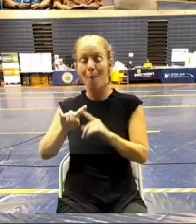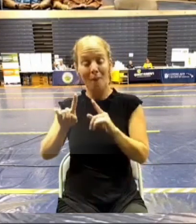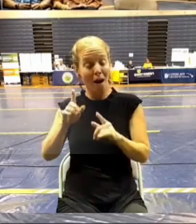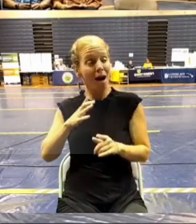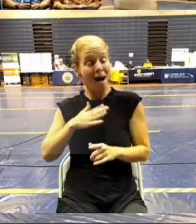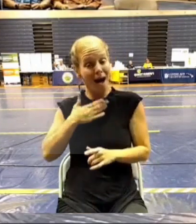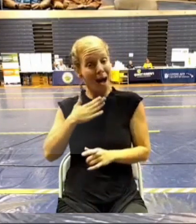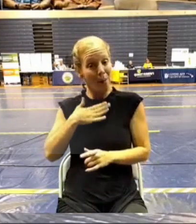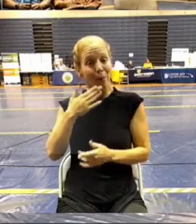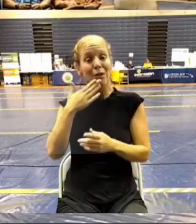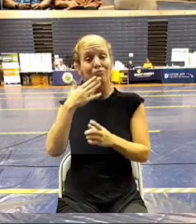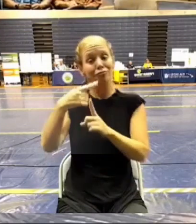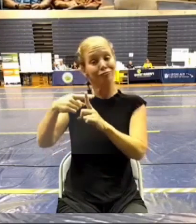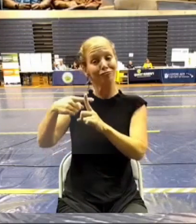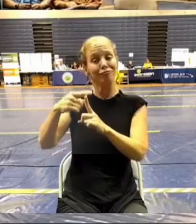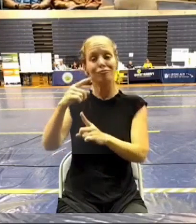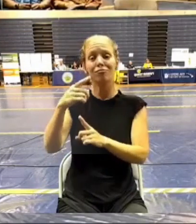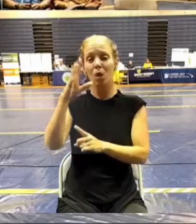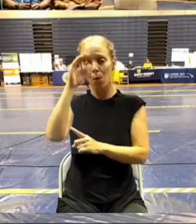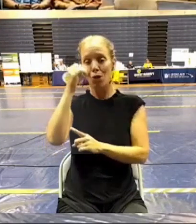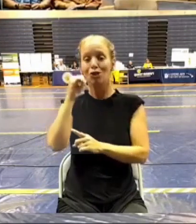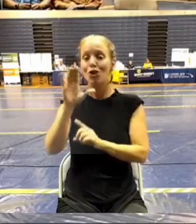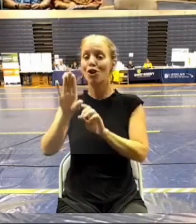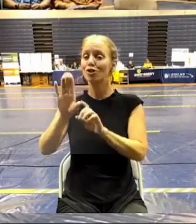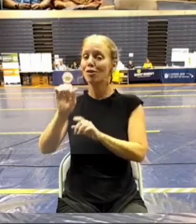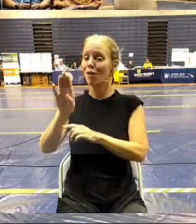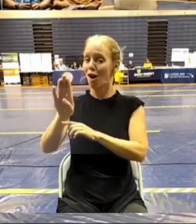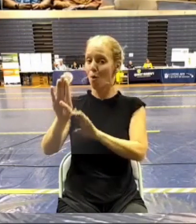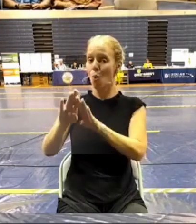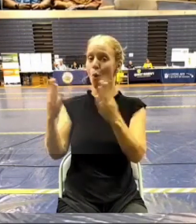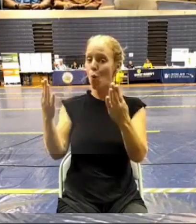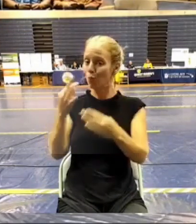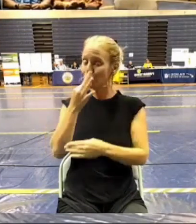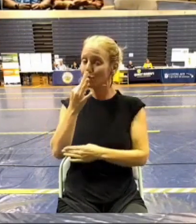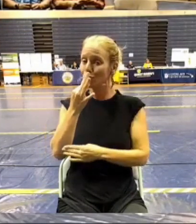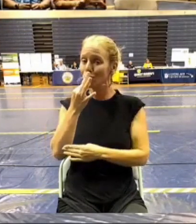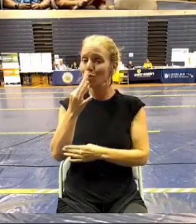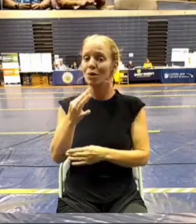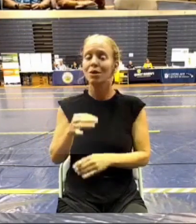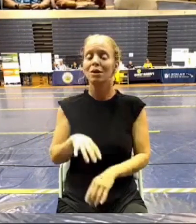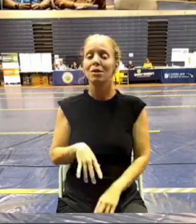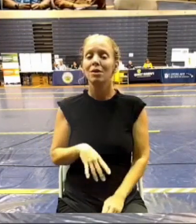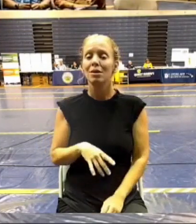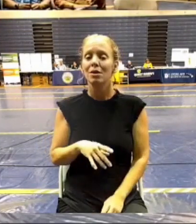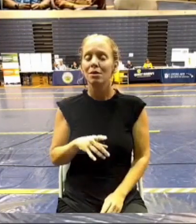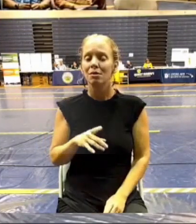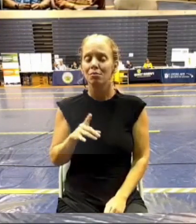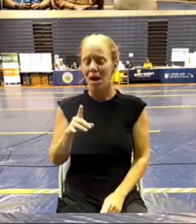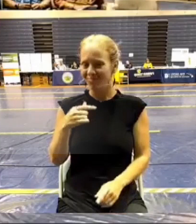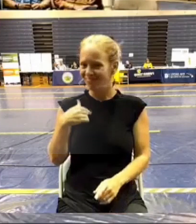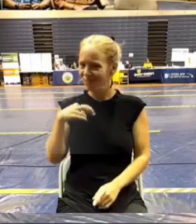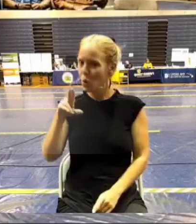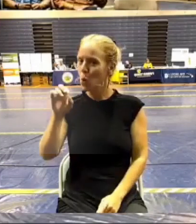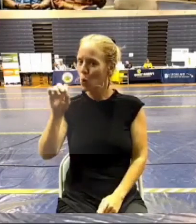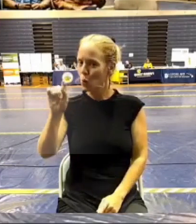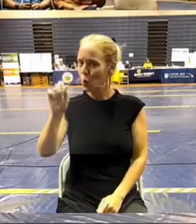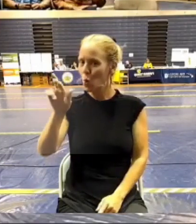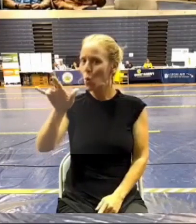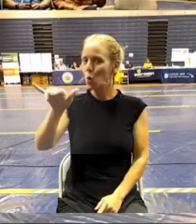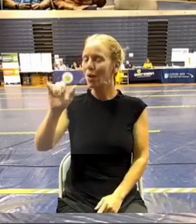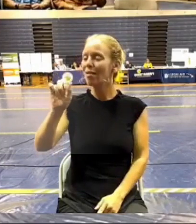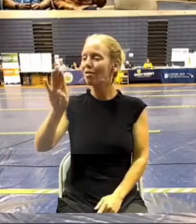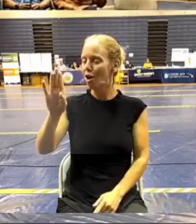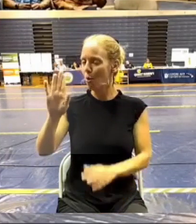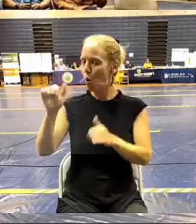will be opening here soon in Lahaina. But through our Rotary Club of Lahaina and the Rotary Club of Los Altos, we hope to provide them a van